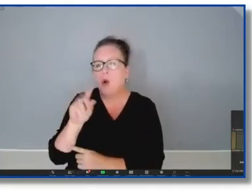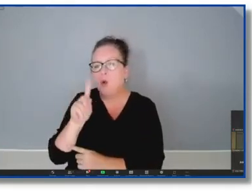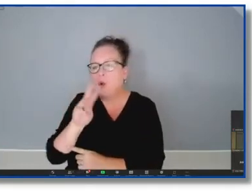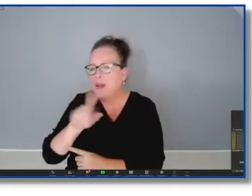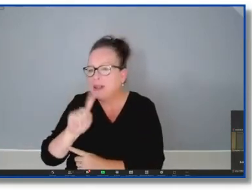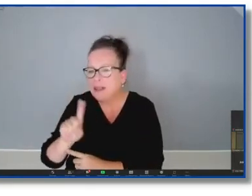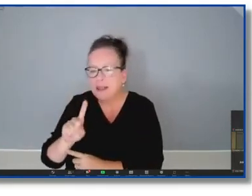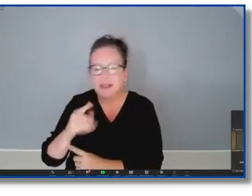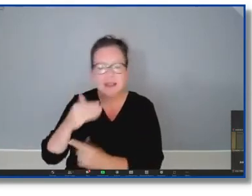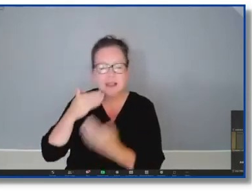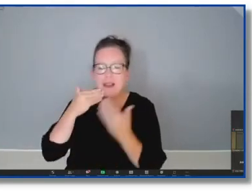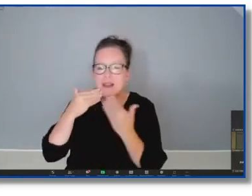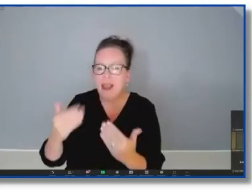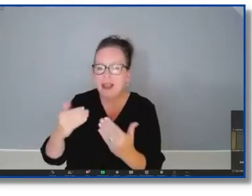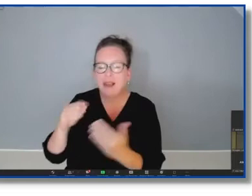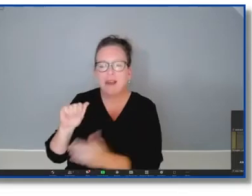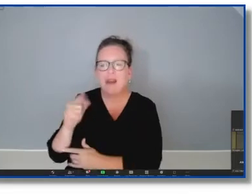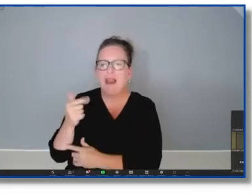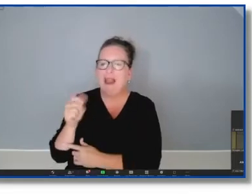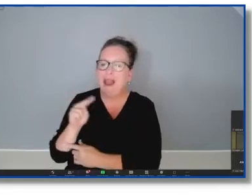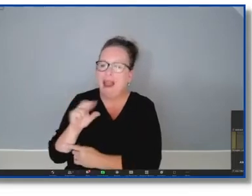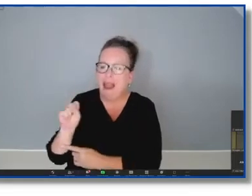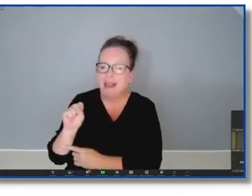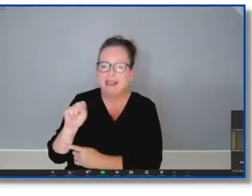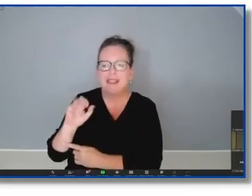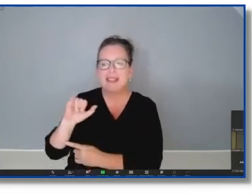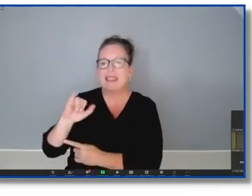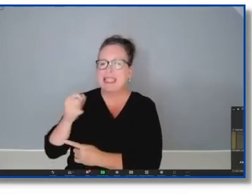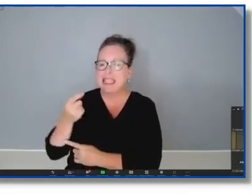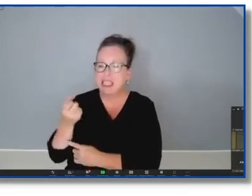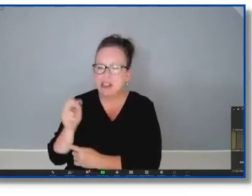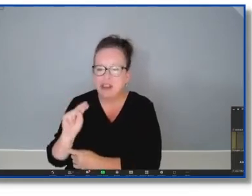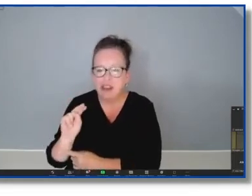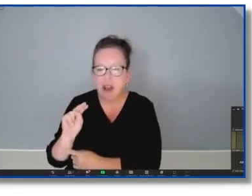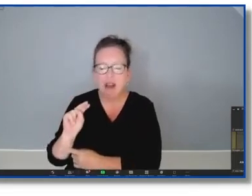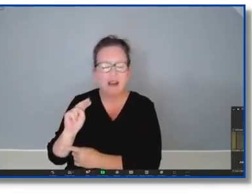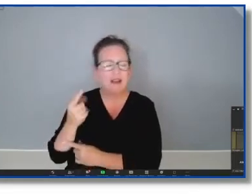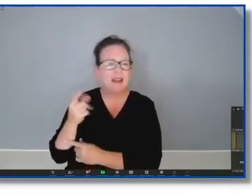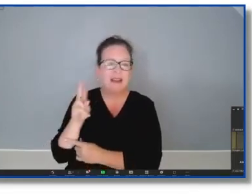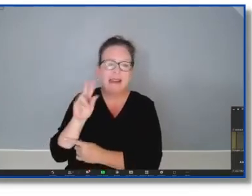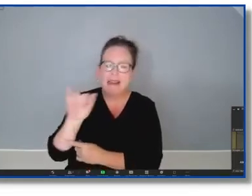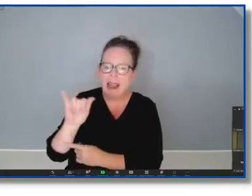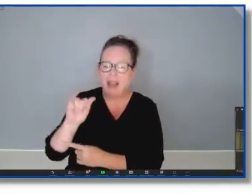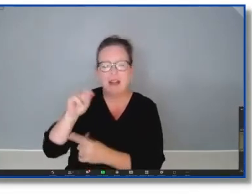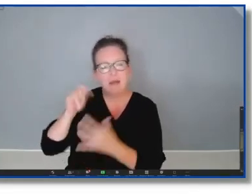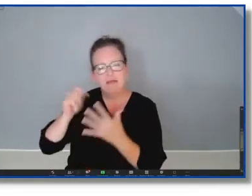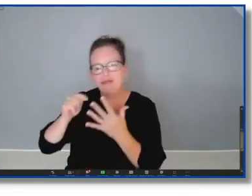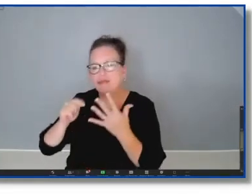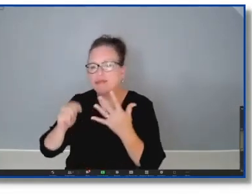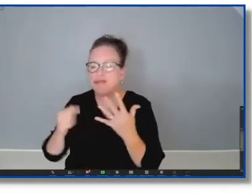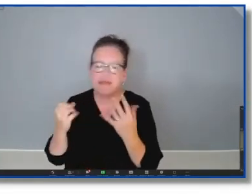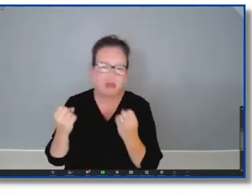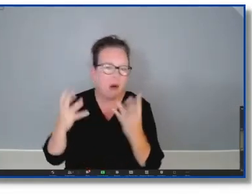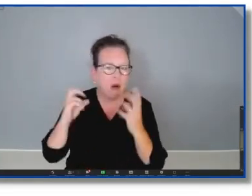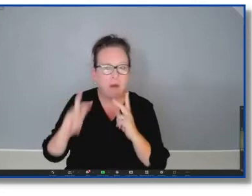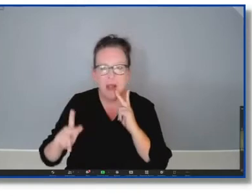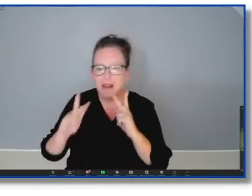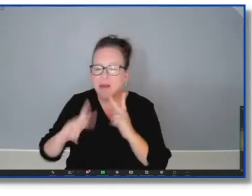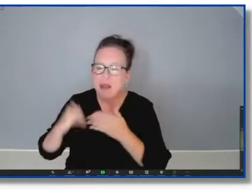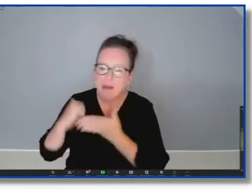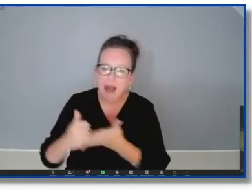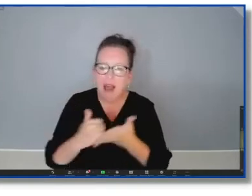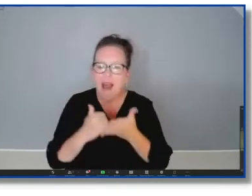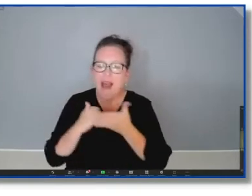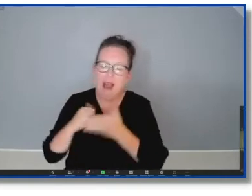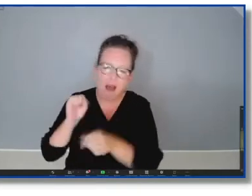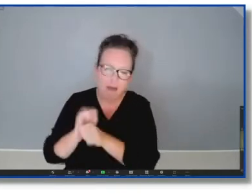Ziv Epstein, Agnes Cameron, Ishan Gower, Gary Xiang, who all collaborated me on various projects during